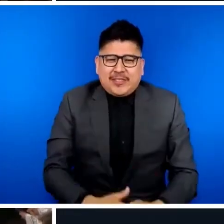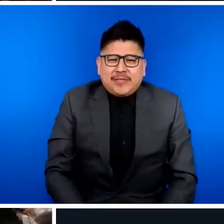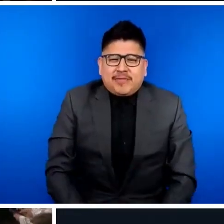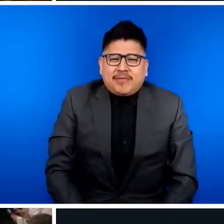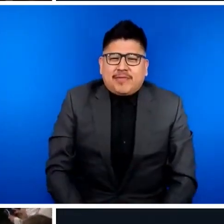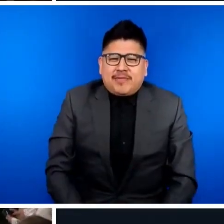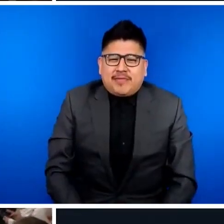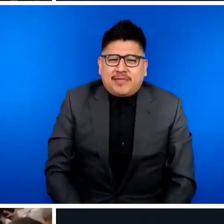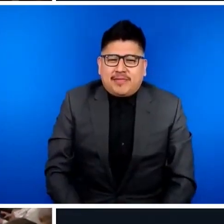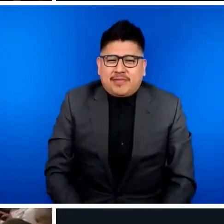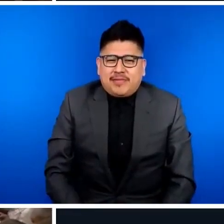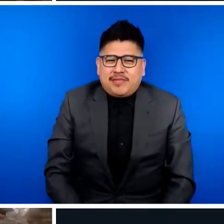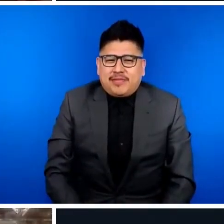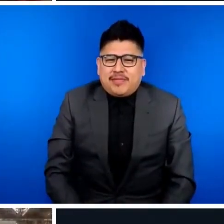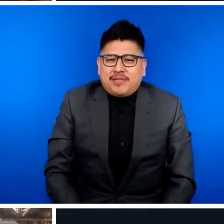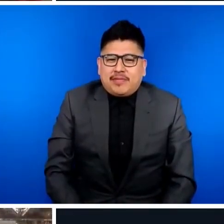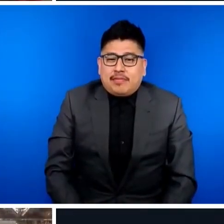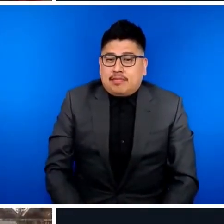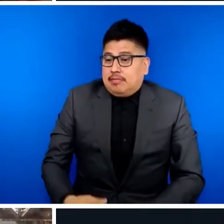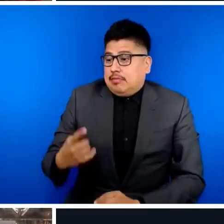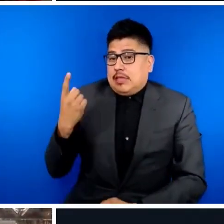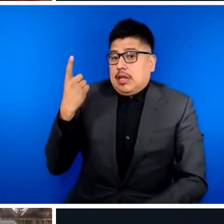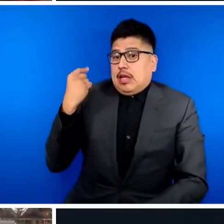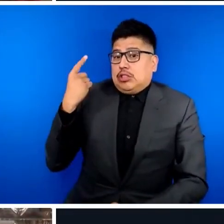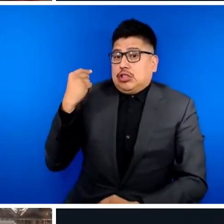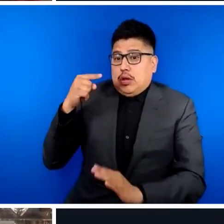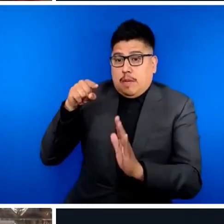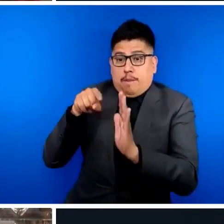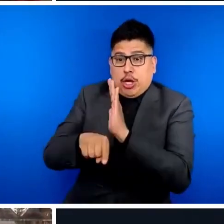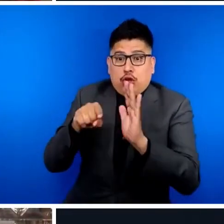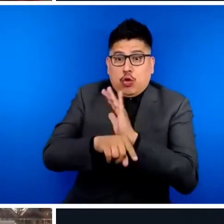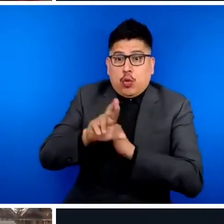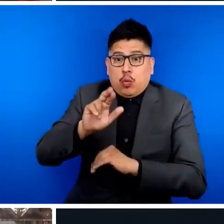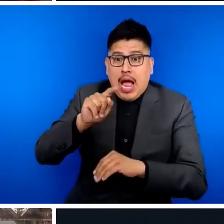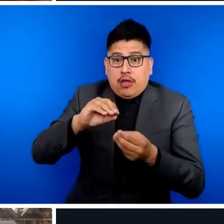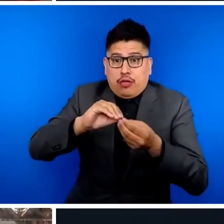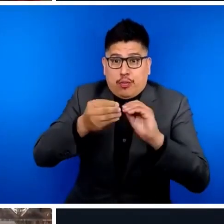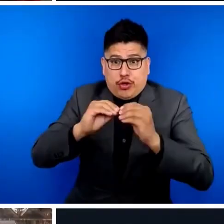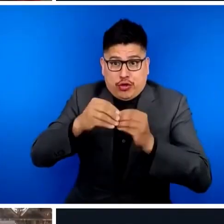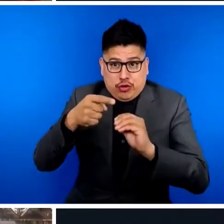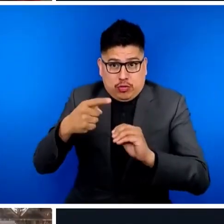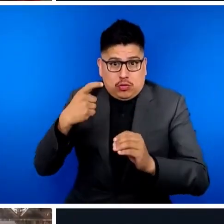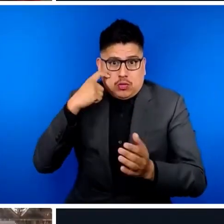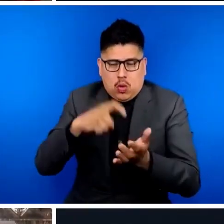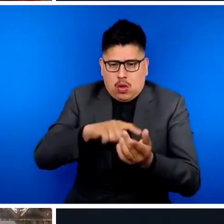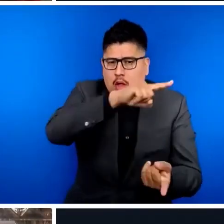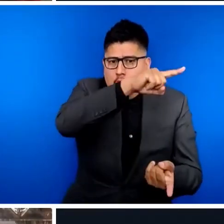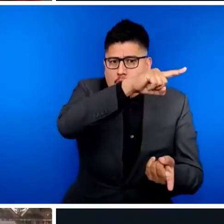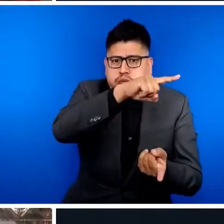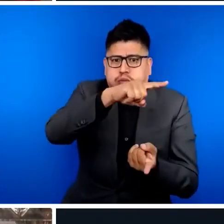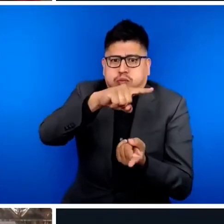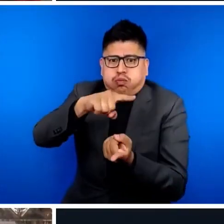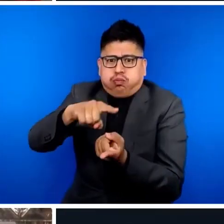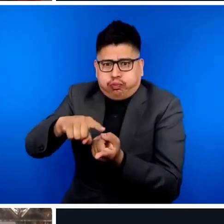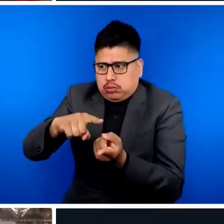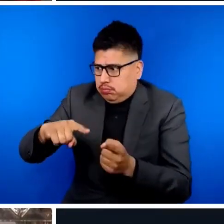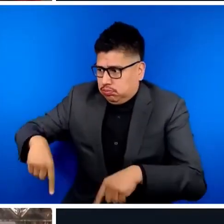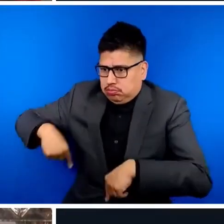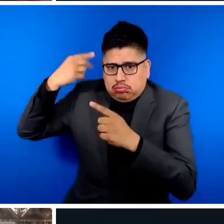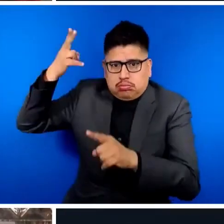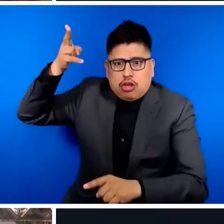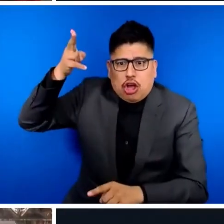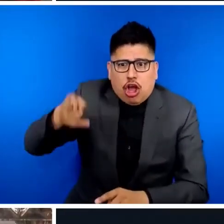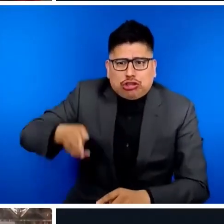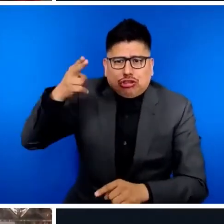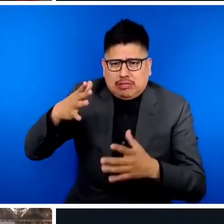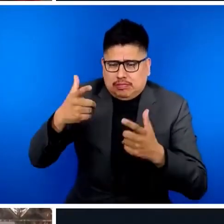And last year, the murder rate saw its single largest decline in recorded history. This is the biggest decline, think of